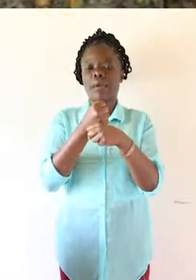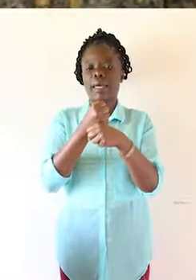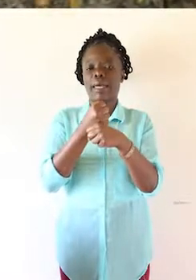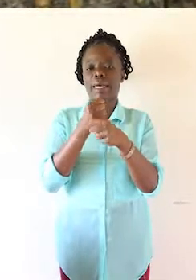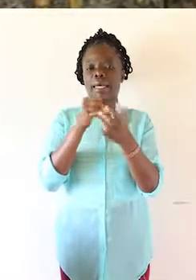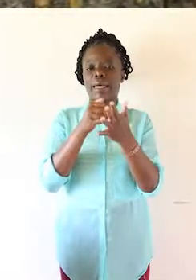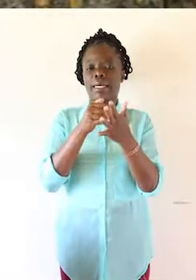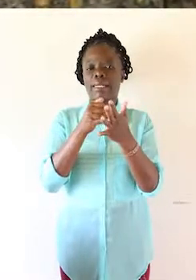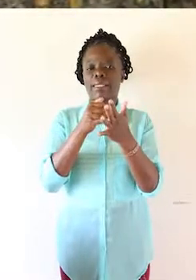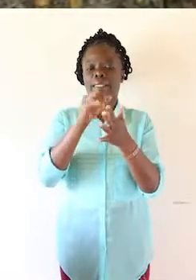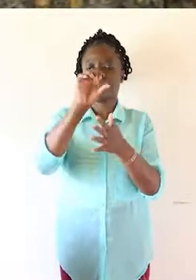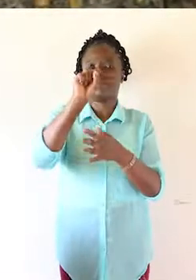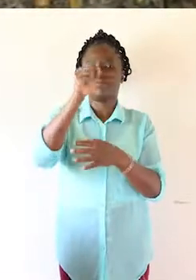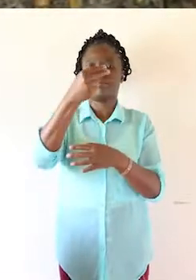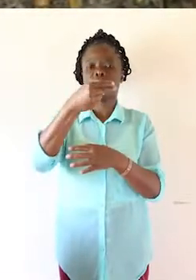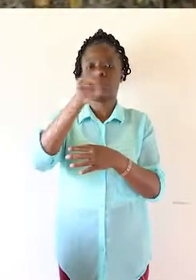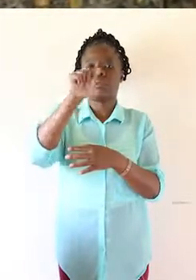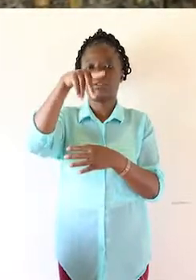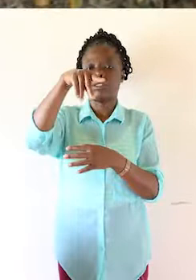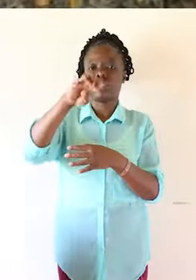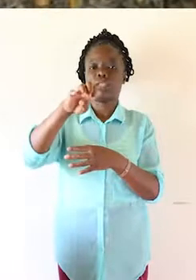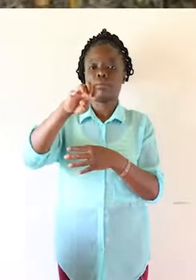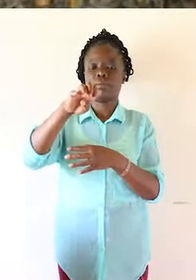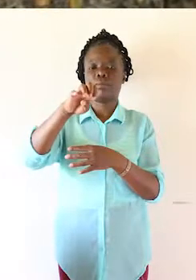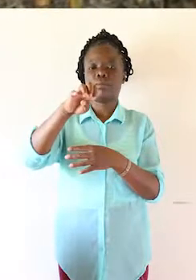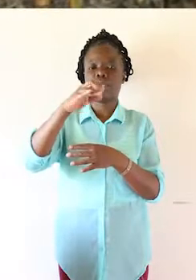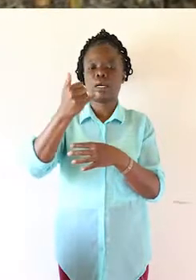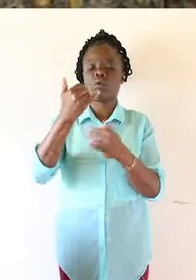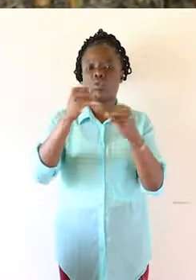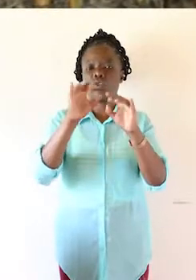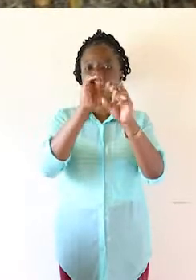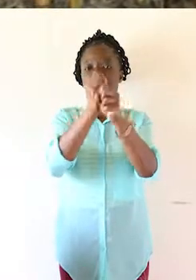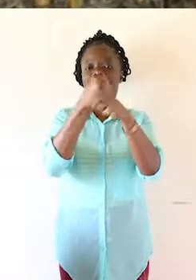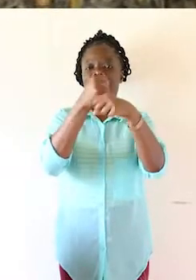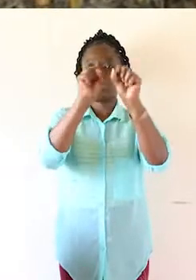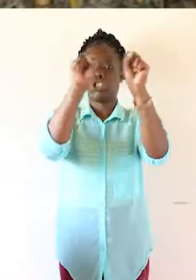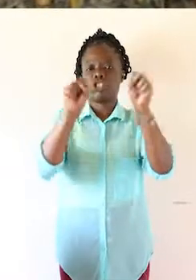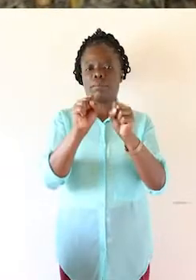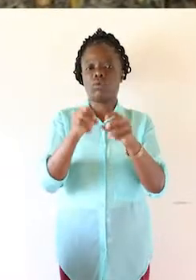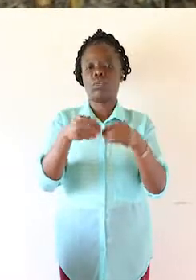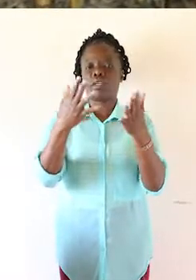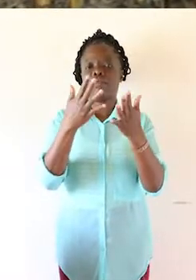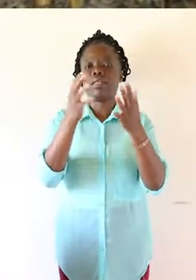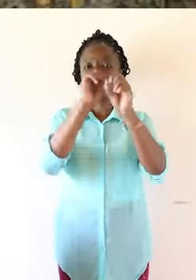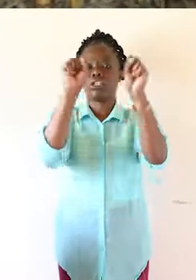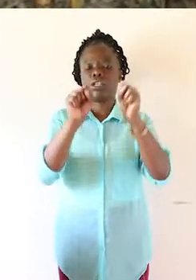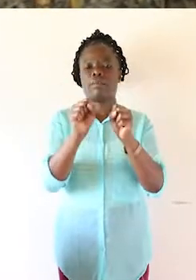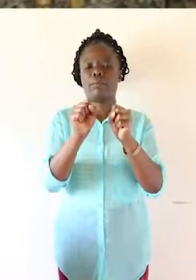to make it shape, you shape it. You shape it now like that. So that will give it a